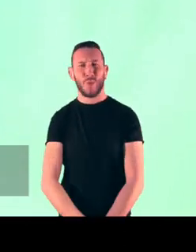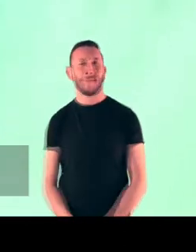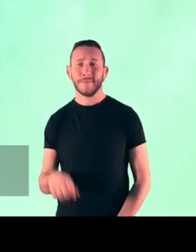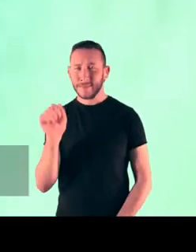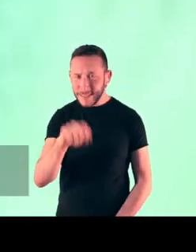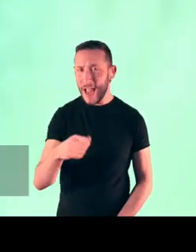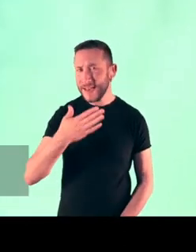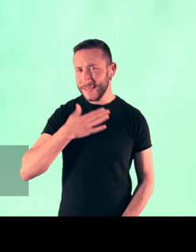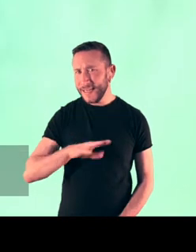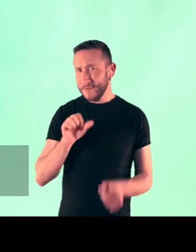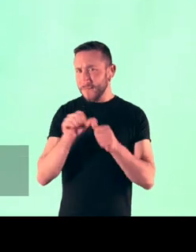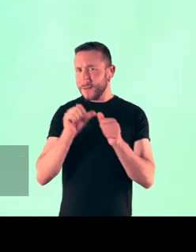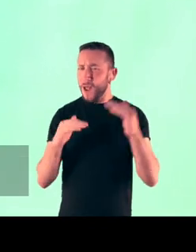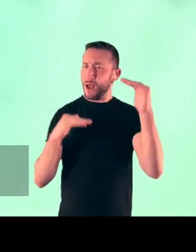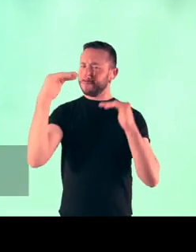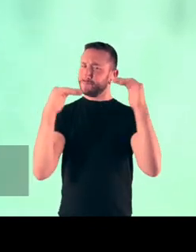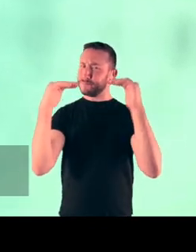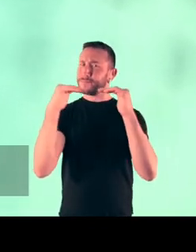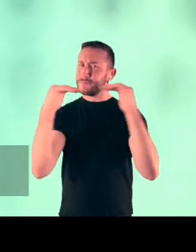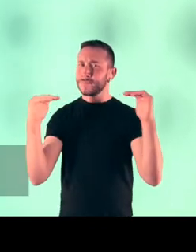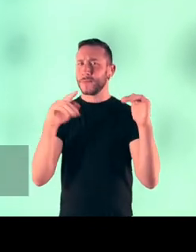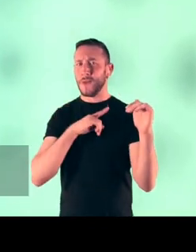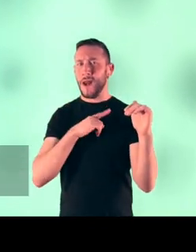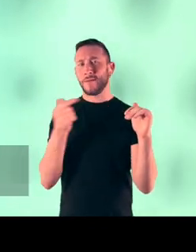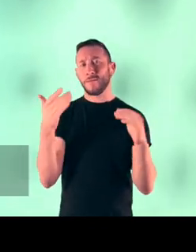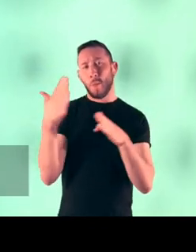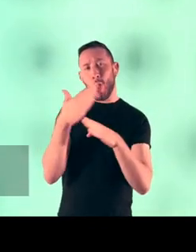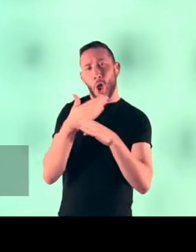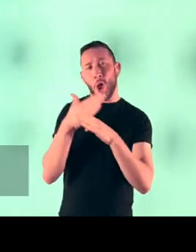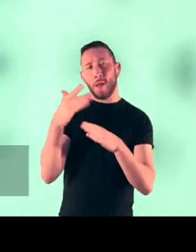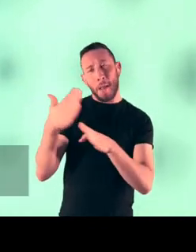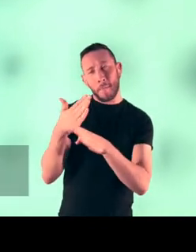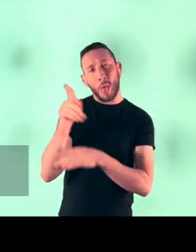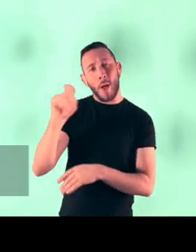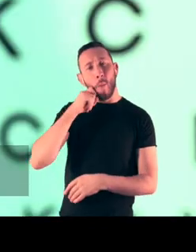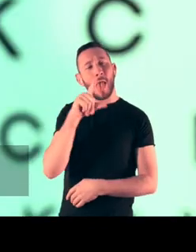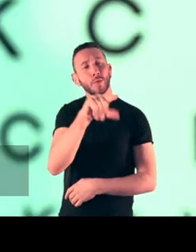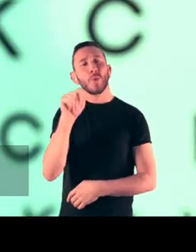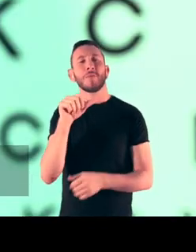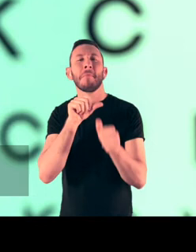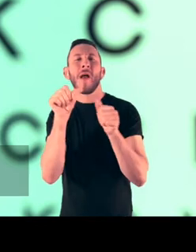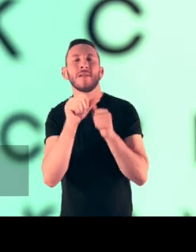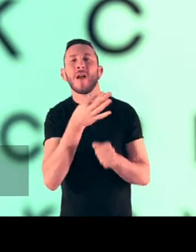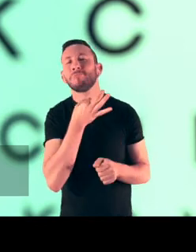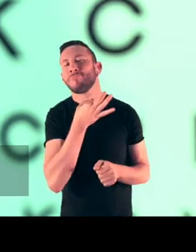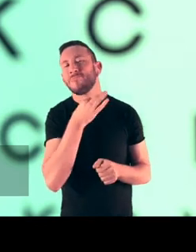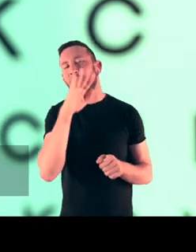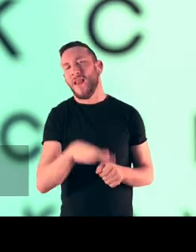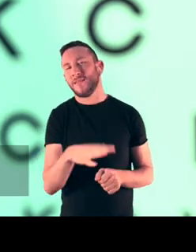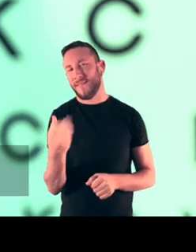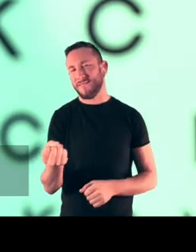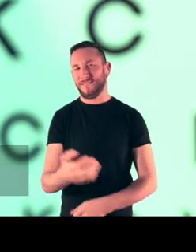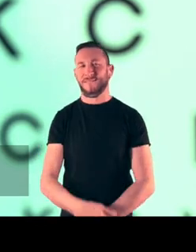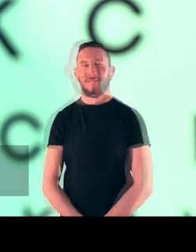we're not, employers are just going to go for the ones that the safer option and not actually take a risk and go with a